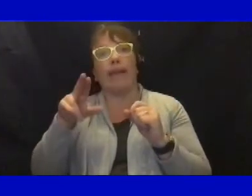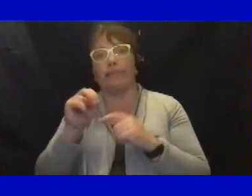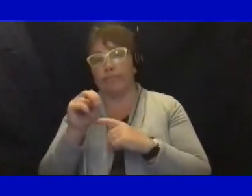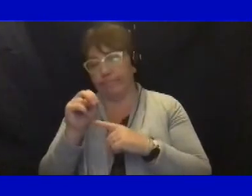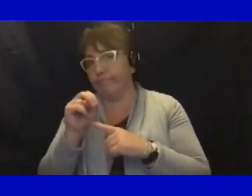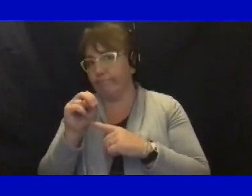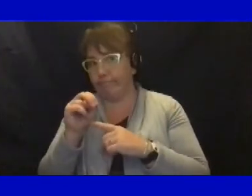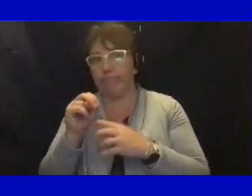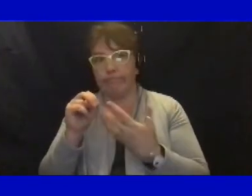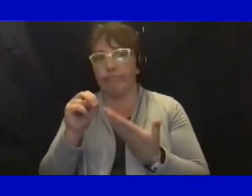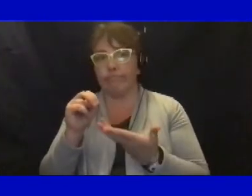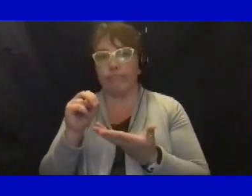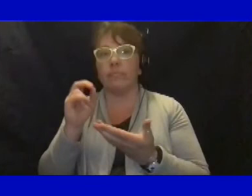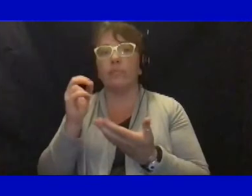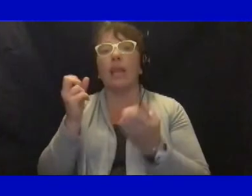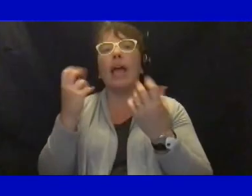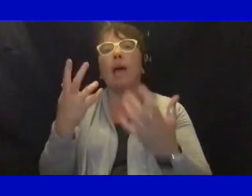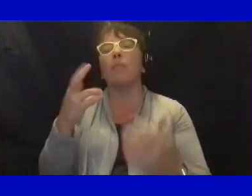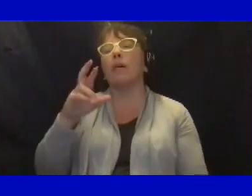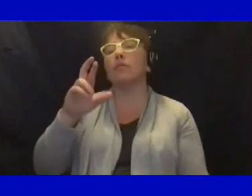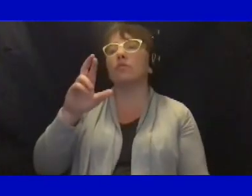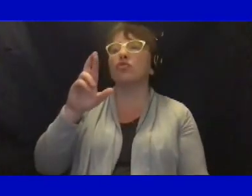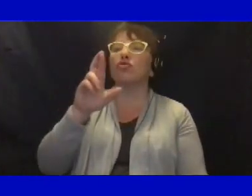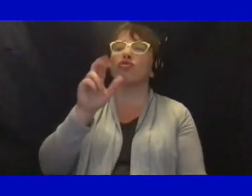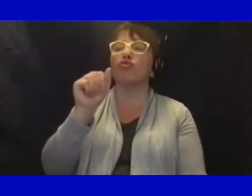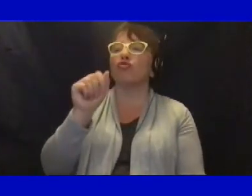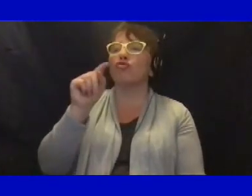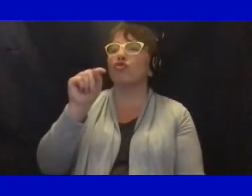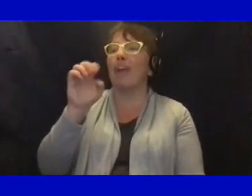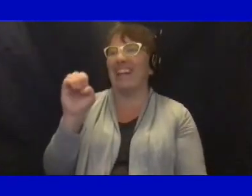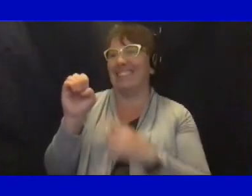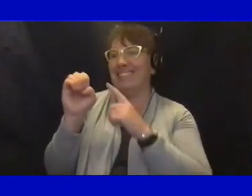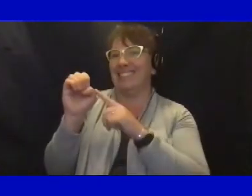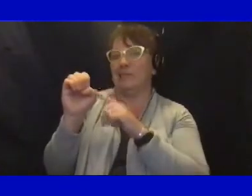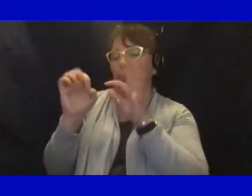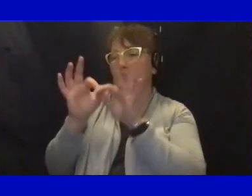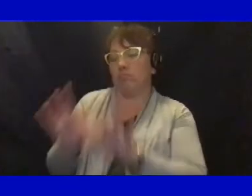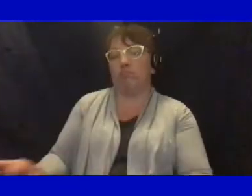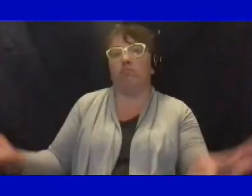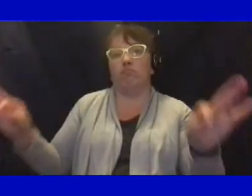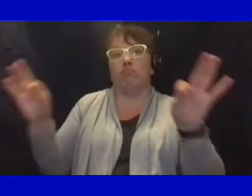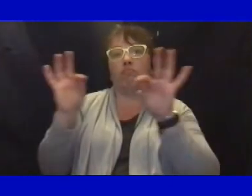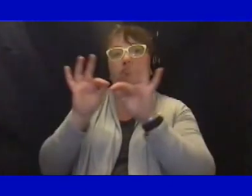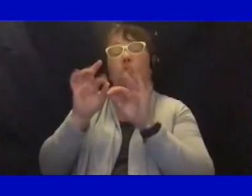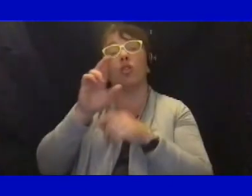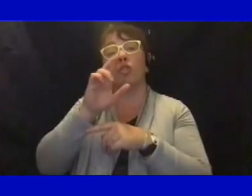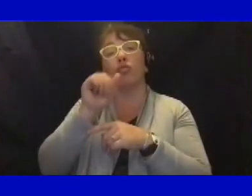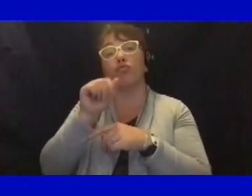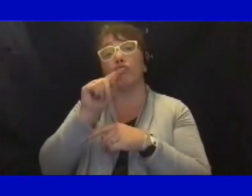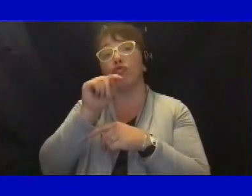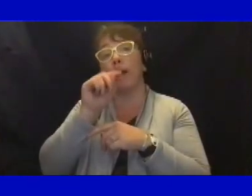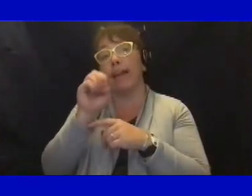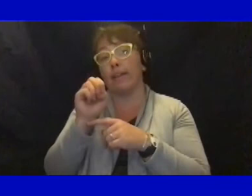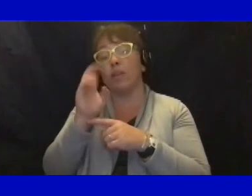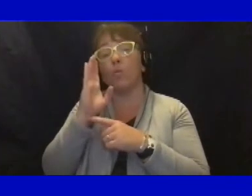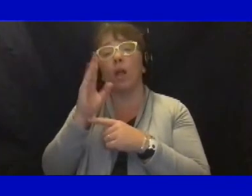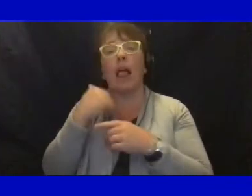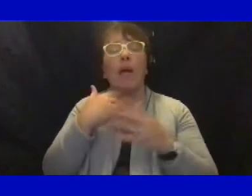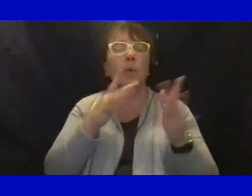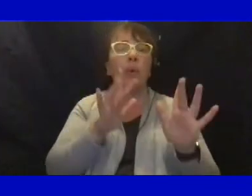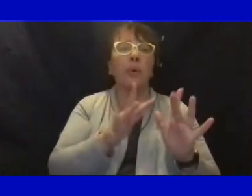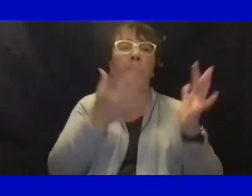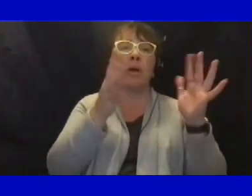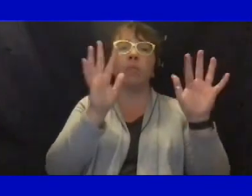rate. Rainfall rate is the key, like Jason talked about. It's so important. You'll have rain events that are light and